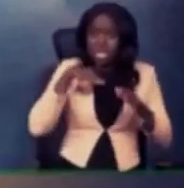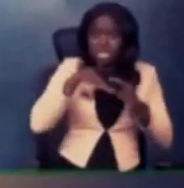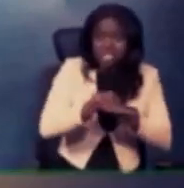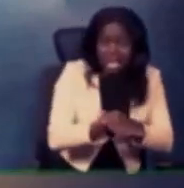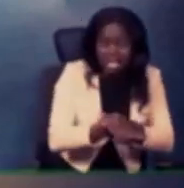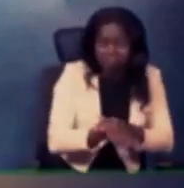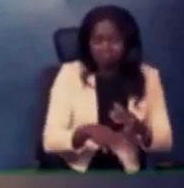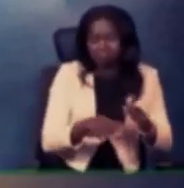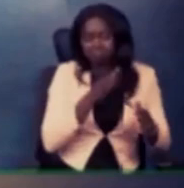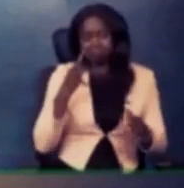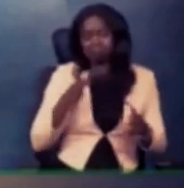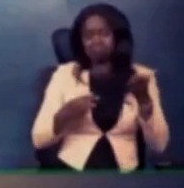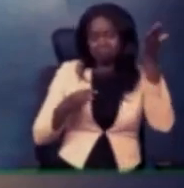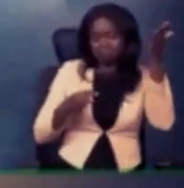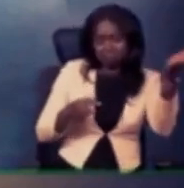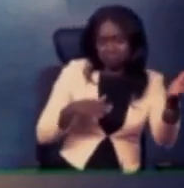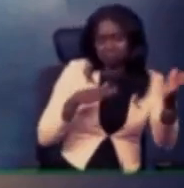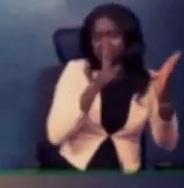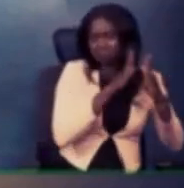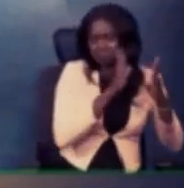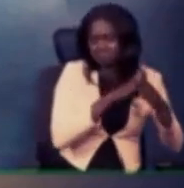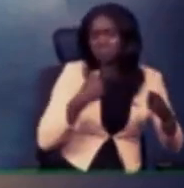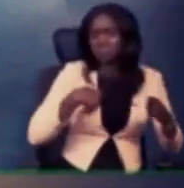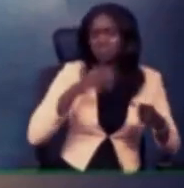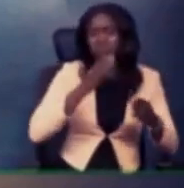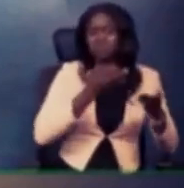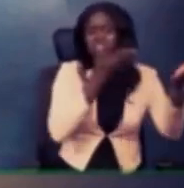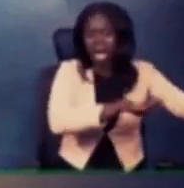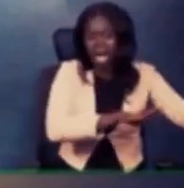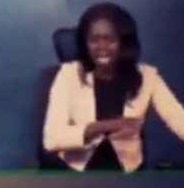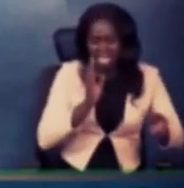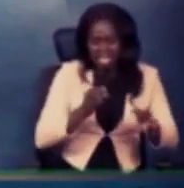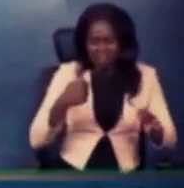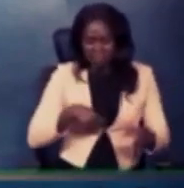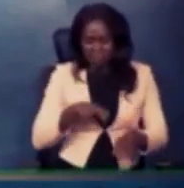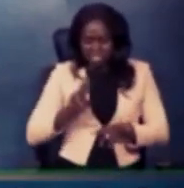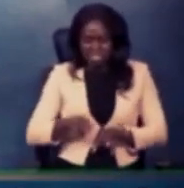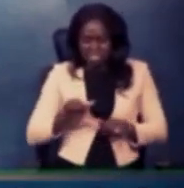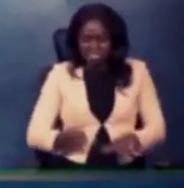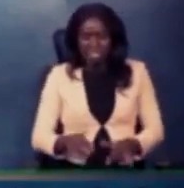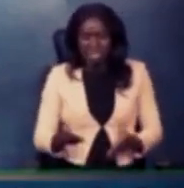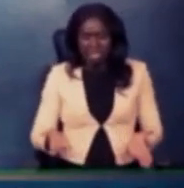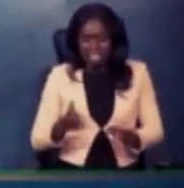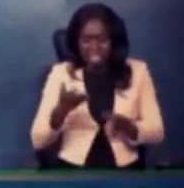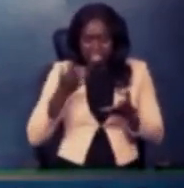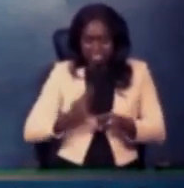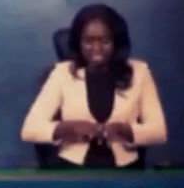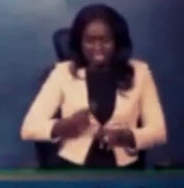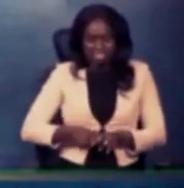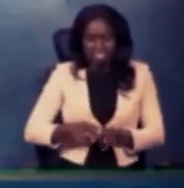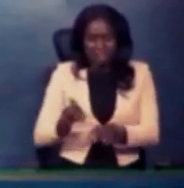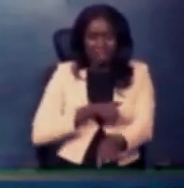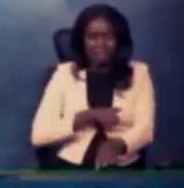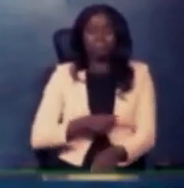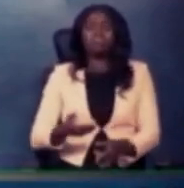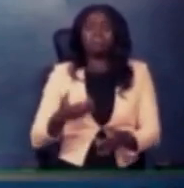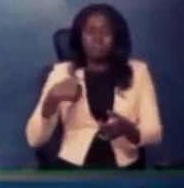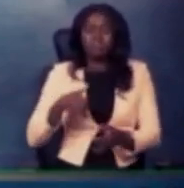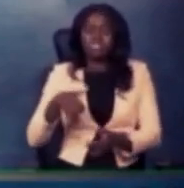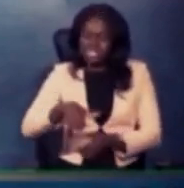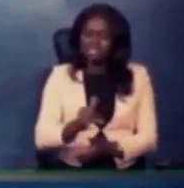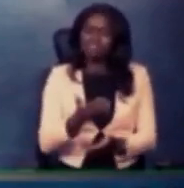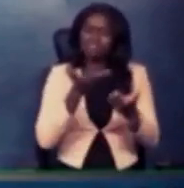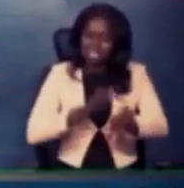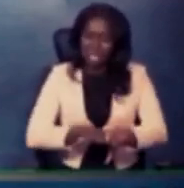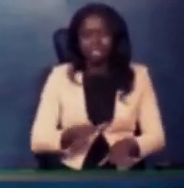the famine is there in the city, and we shall die. And if we sit here, we shall die anyway. Now therefore come, let us fall